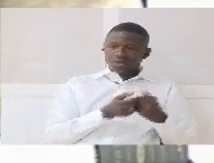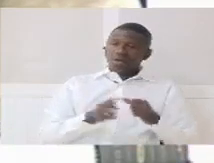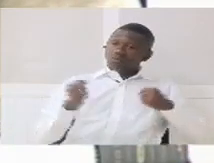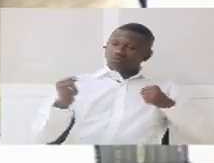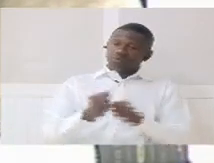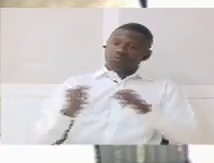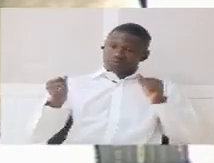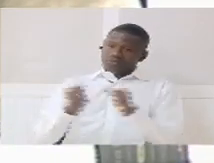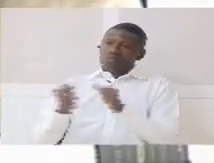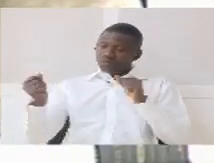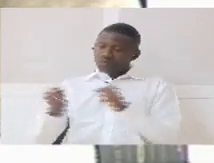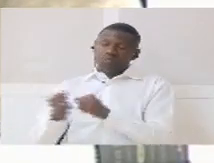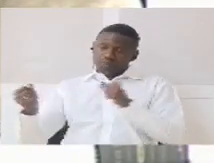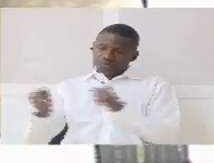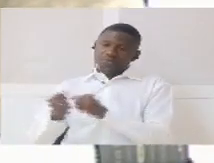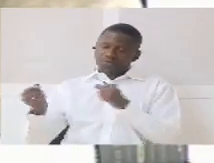place.